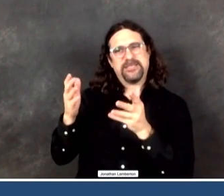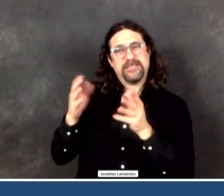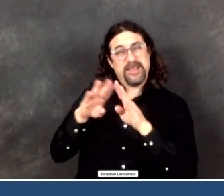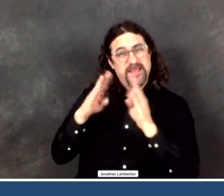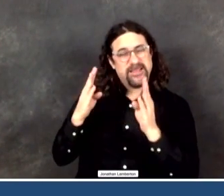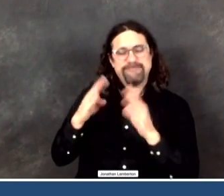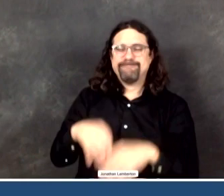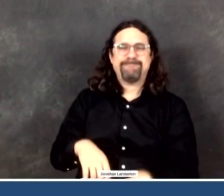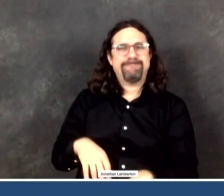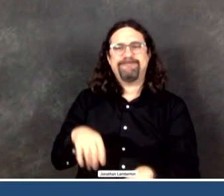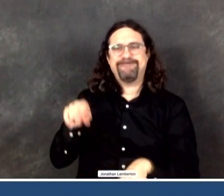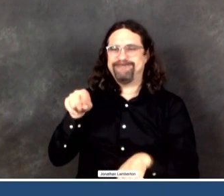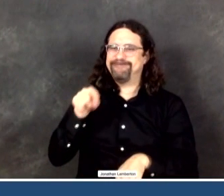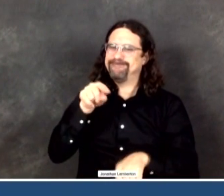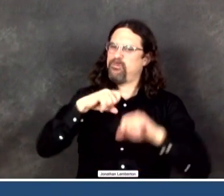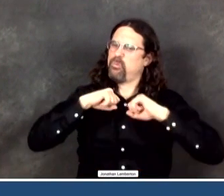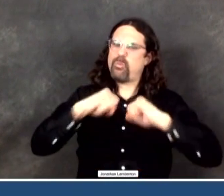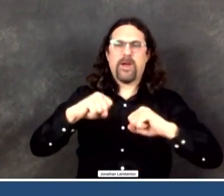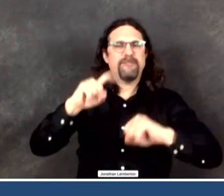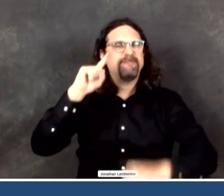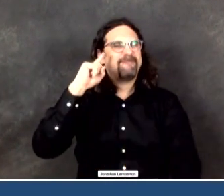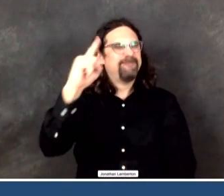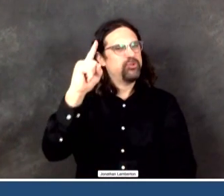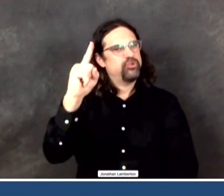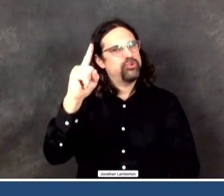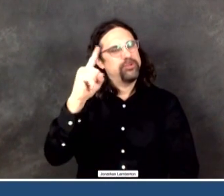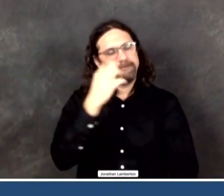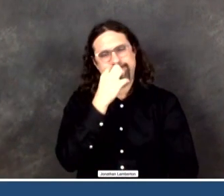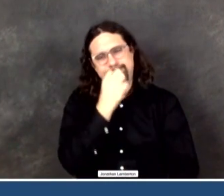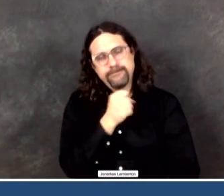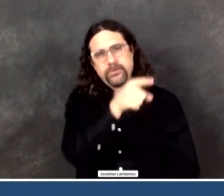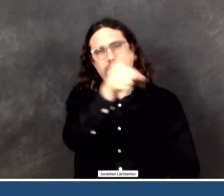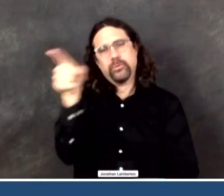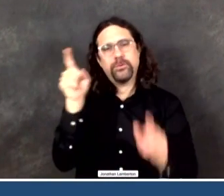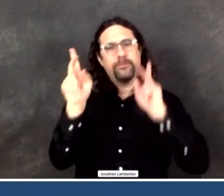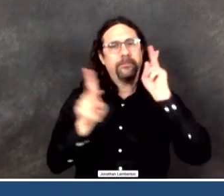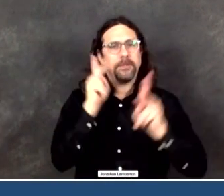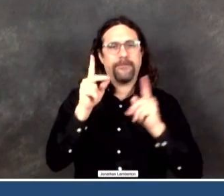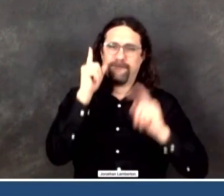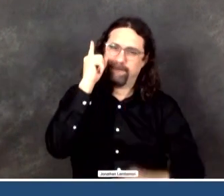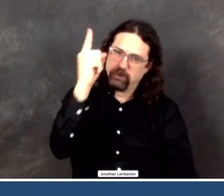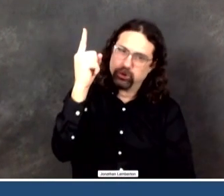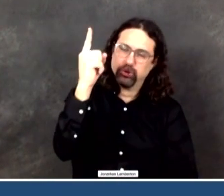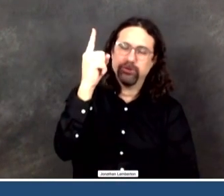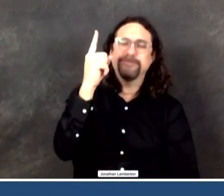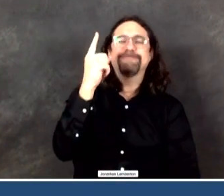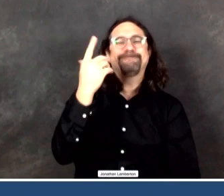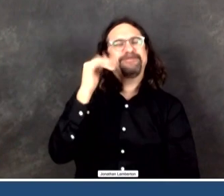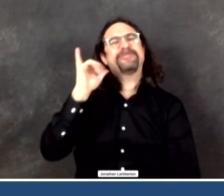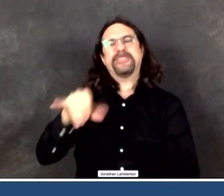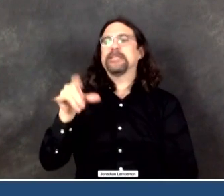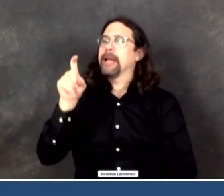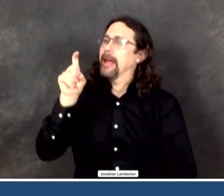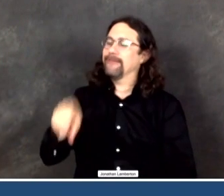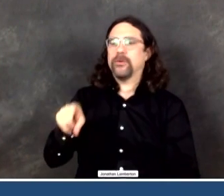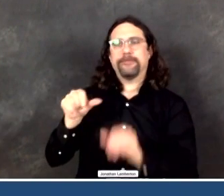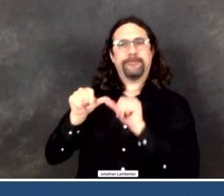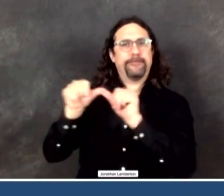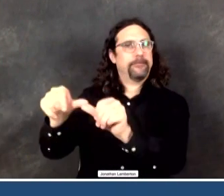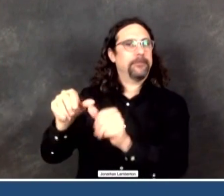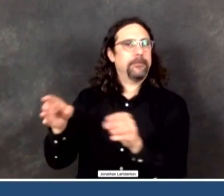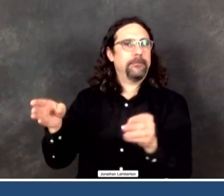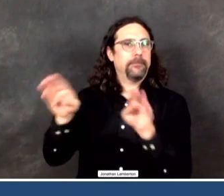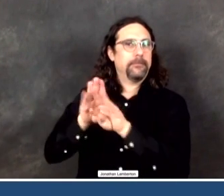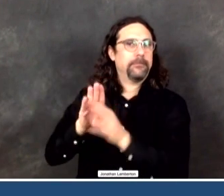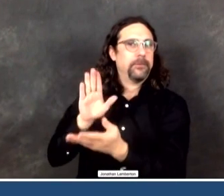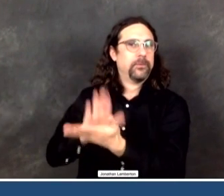got the very best education. But it is the right decision, and it's also a decision made a little clearer by the fact that